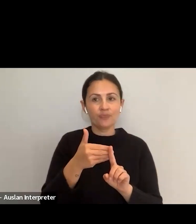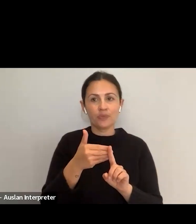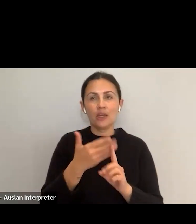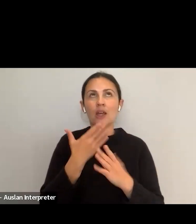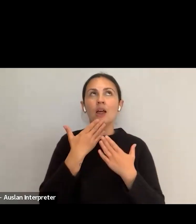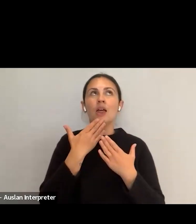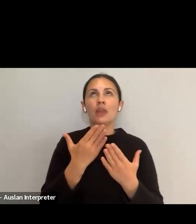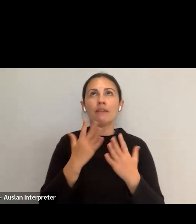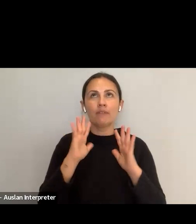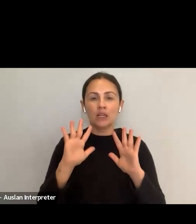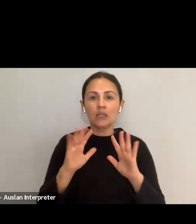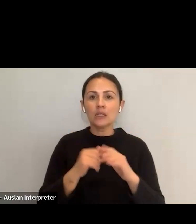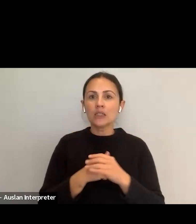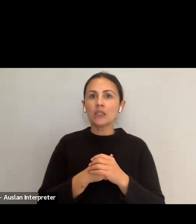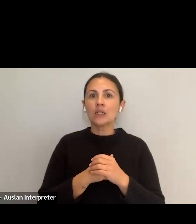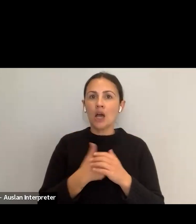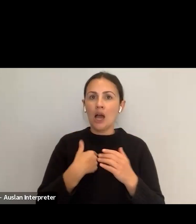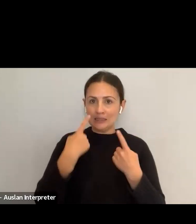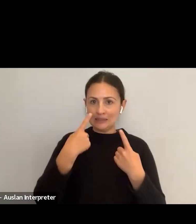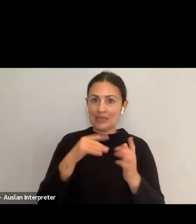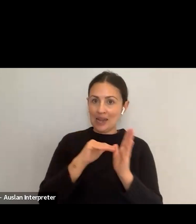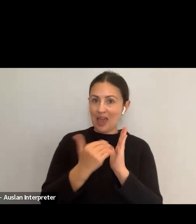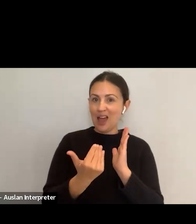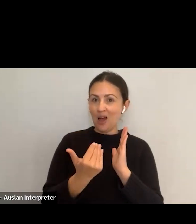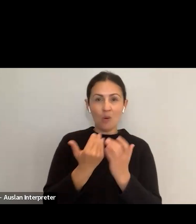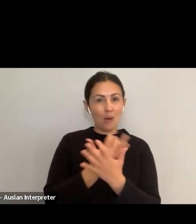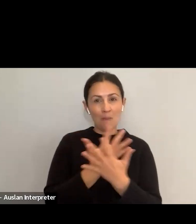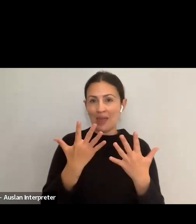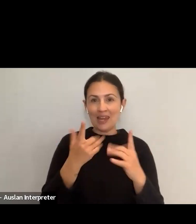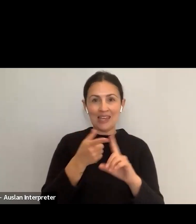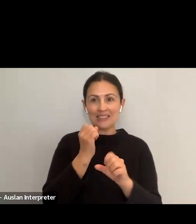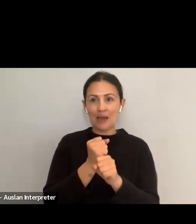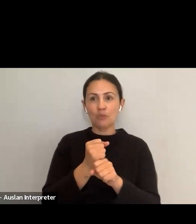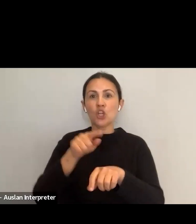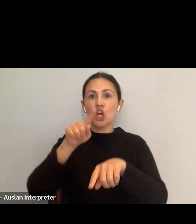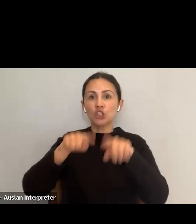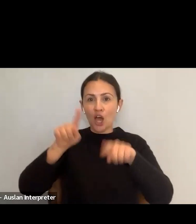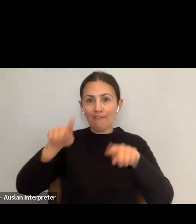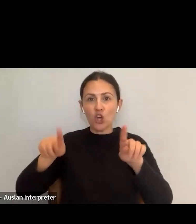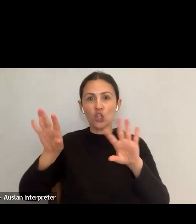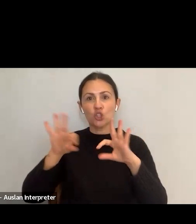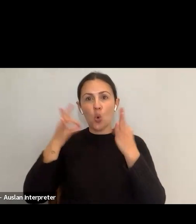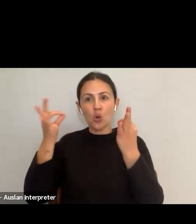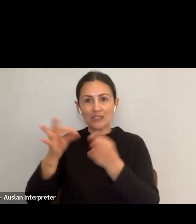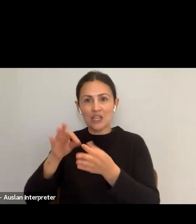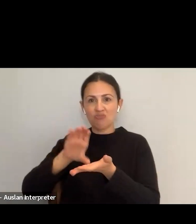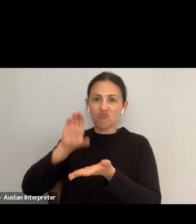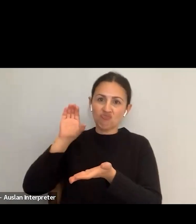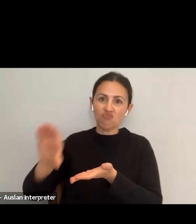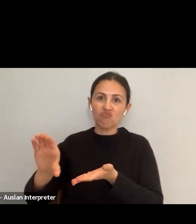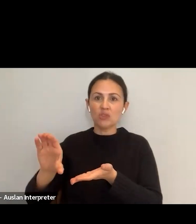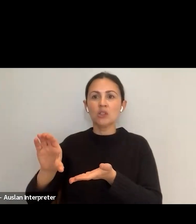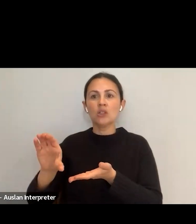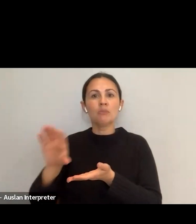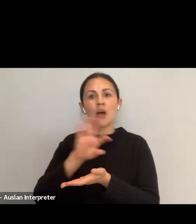thankfully, more than one occasion of diverse creatives get up, but that's still maybe 5% in a pool